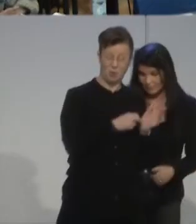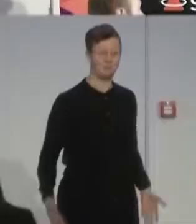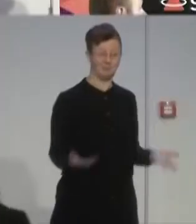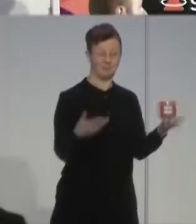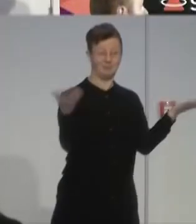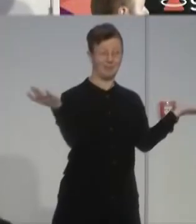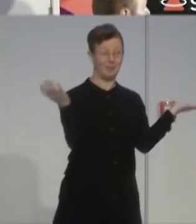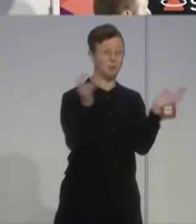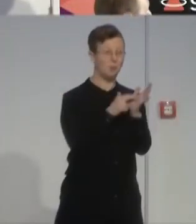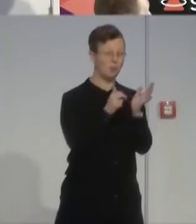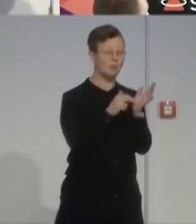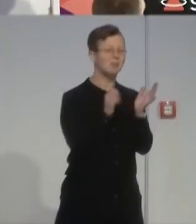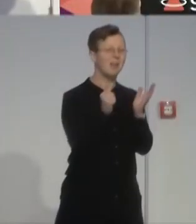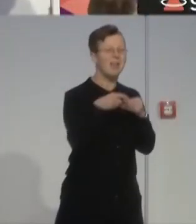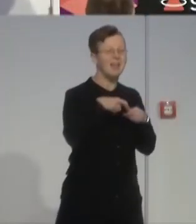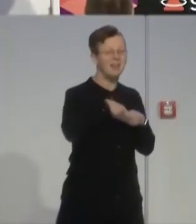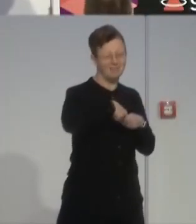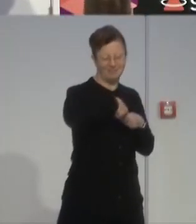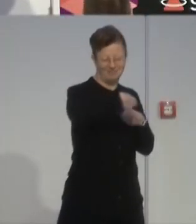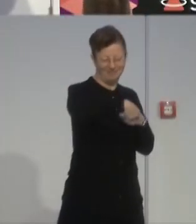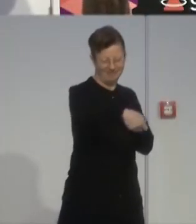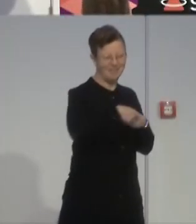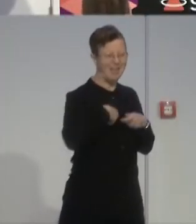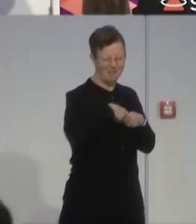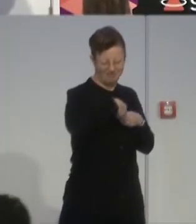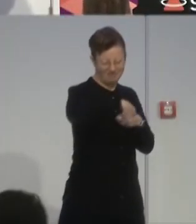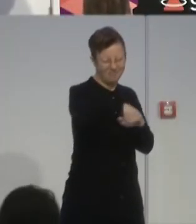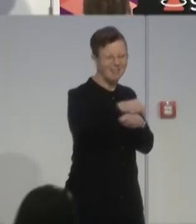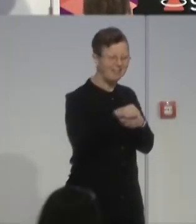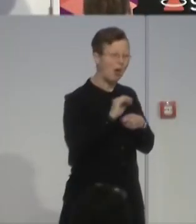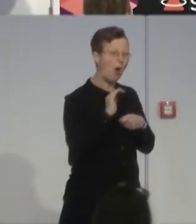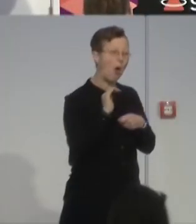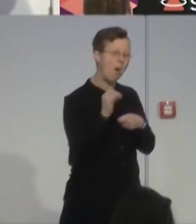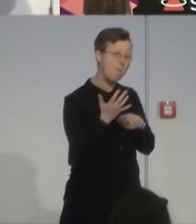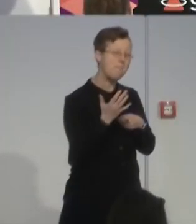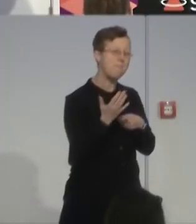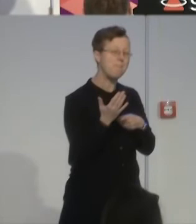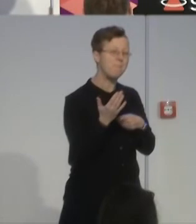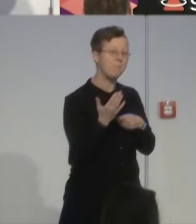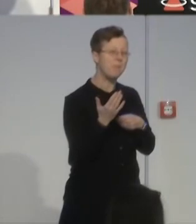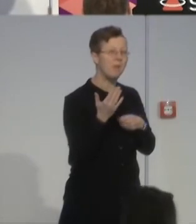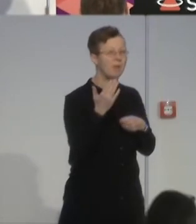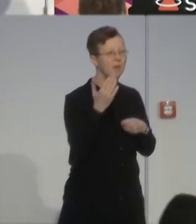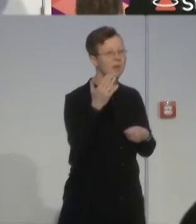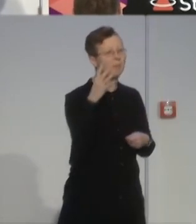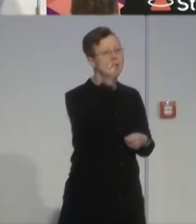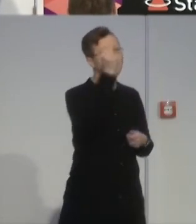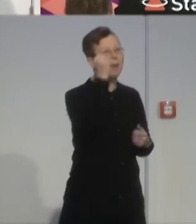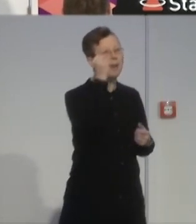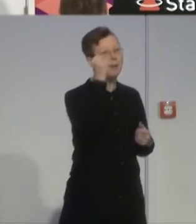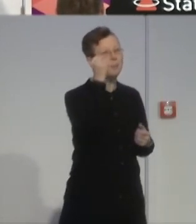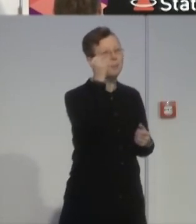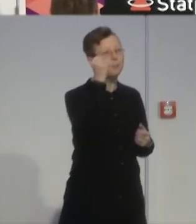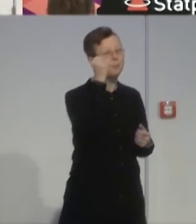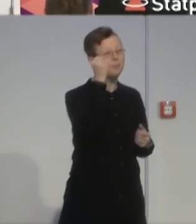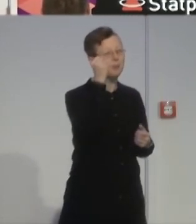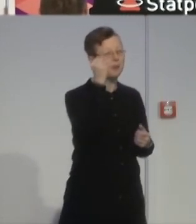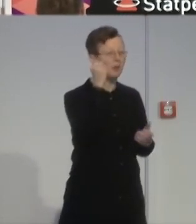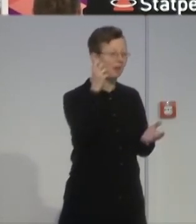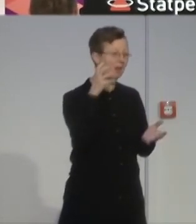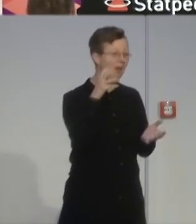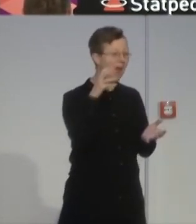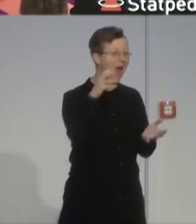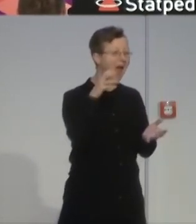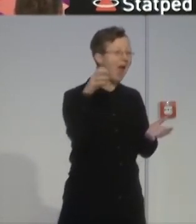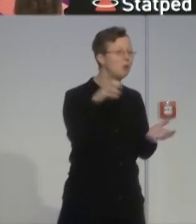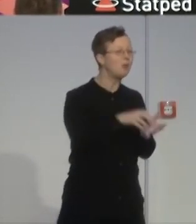Good. So I'll expand a bit. I'll expand a bit on the notion of authentic